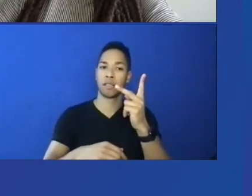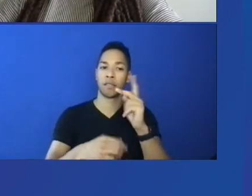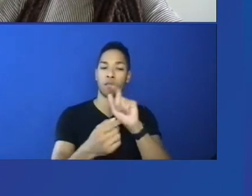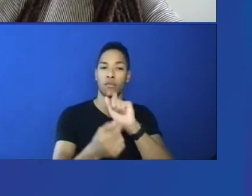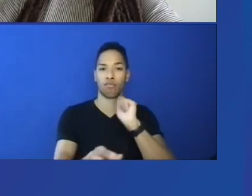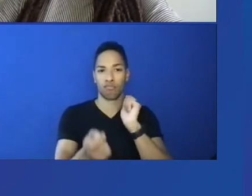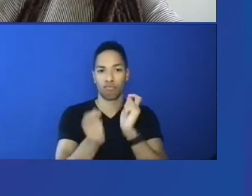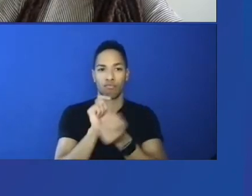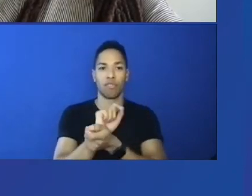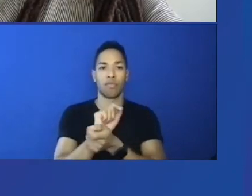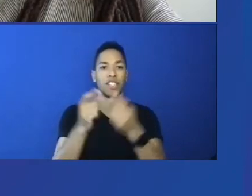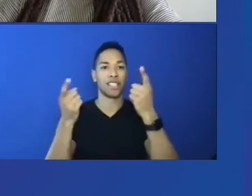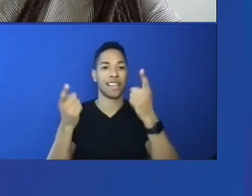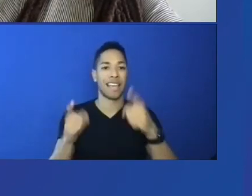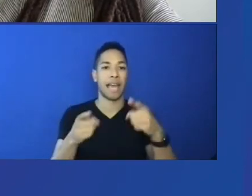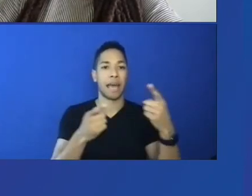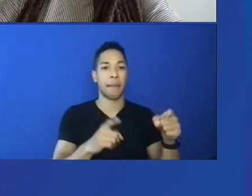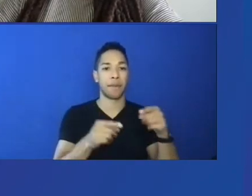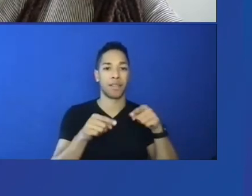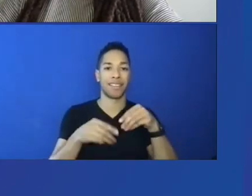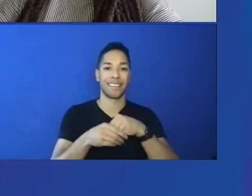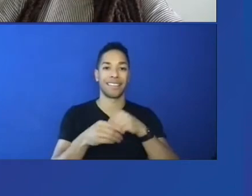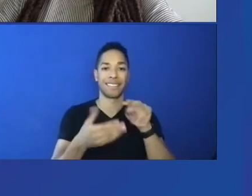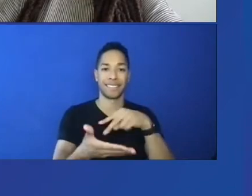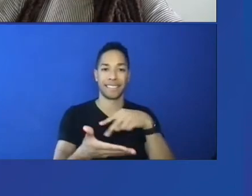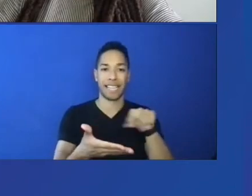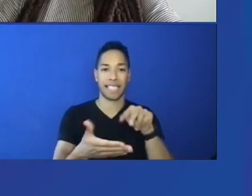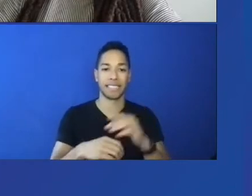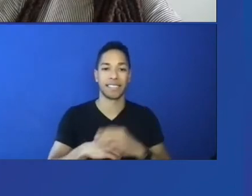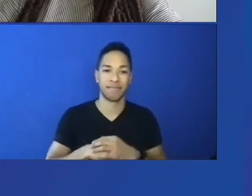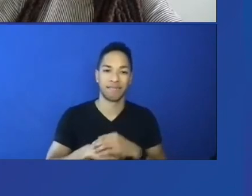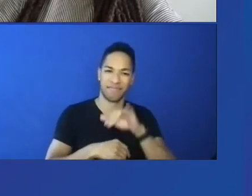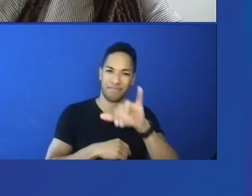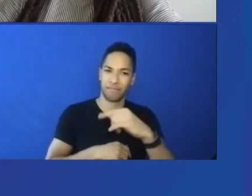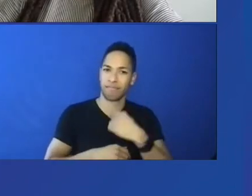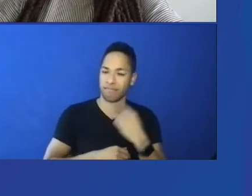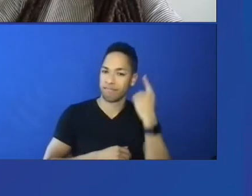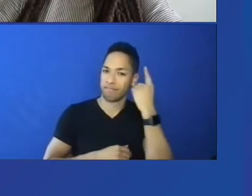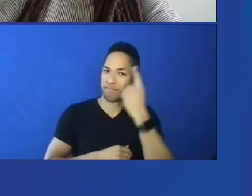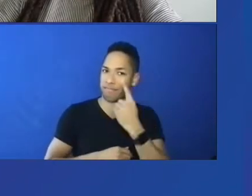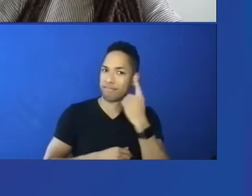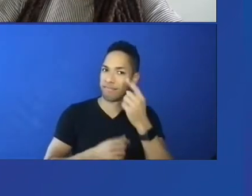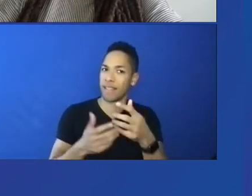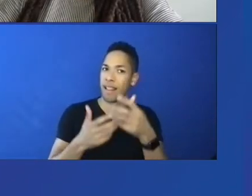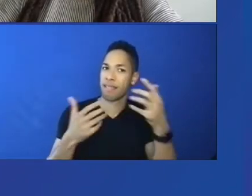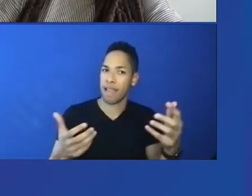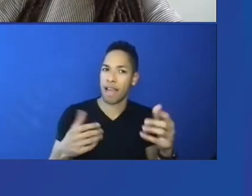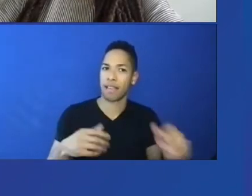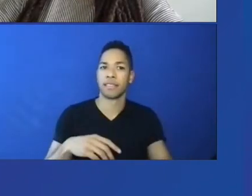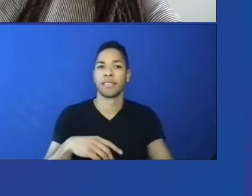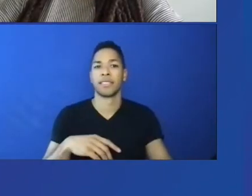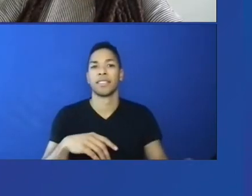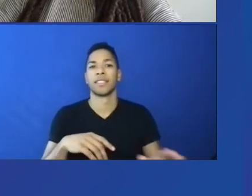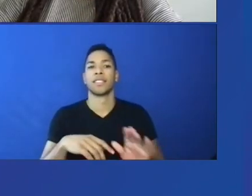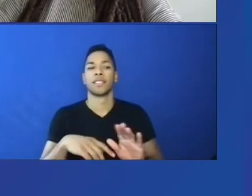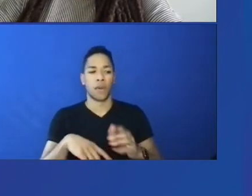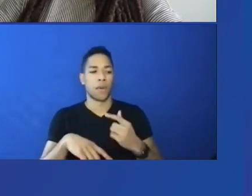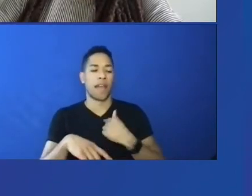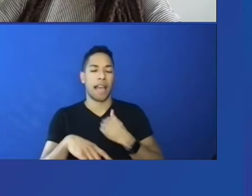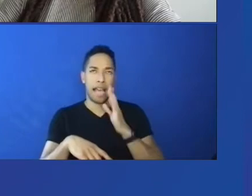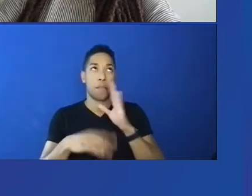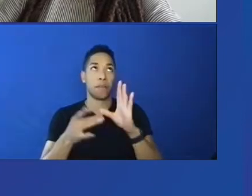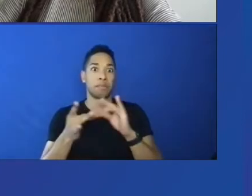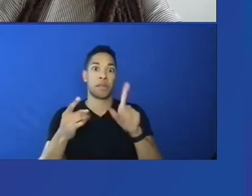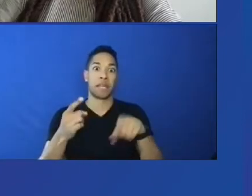revolution happening through dance. And this is something that I think about a lot. And so I'll just make I statements on what I'm